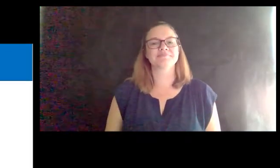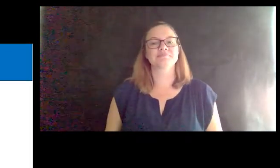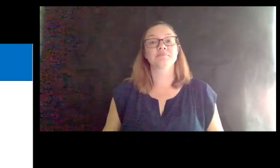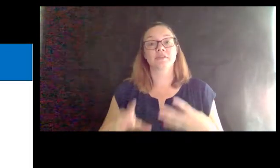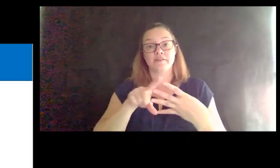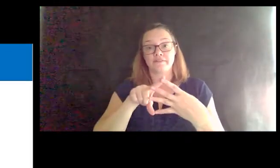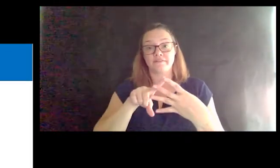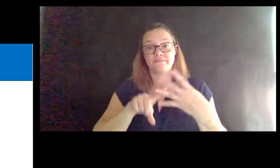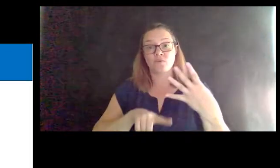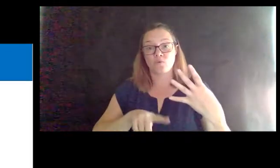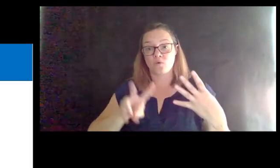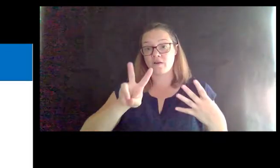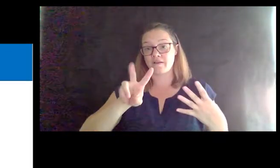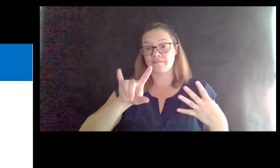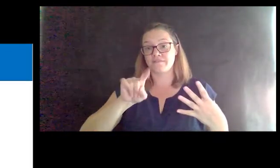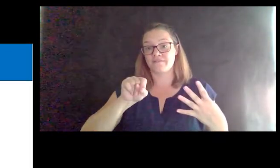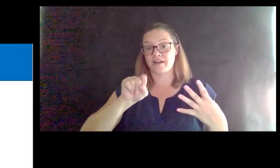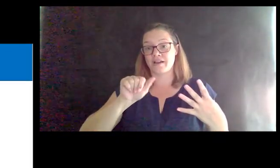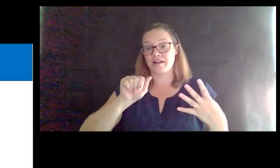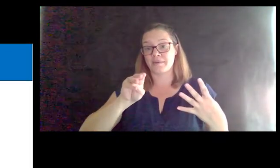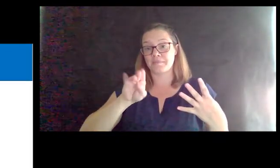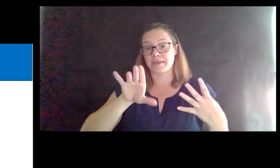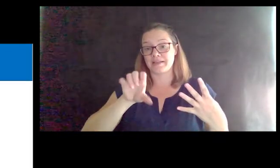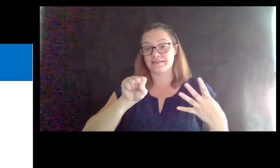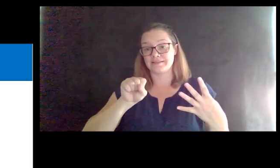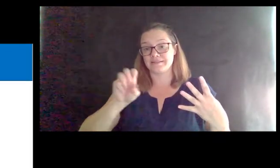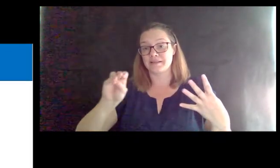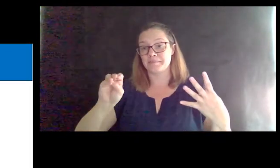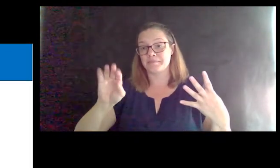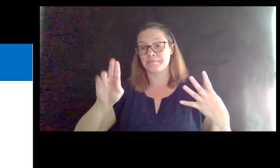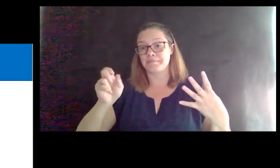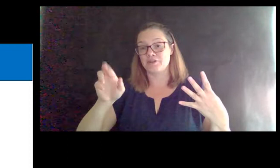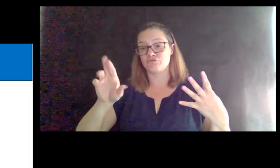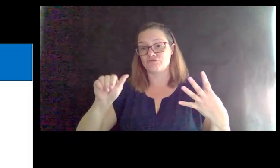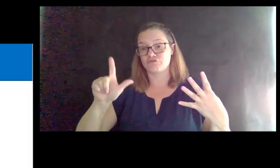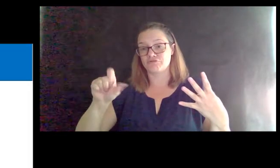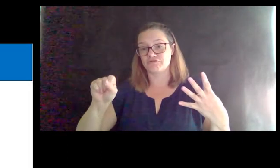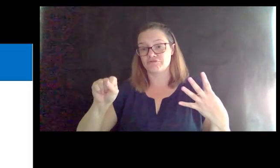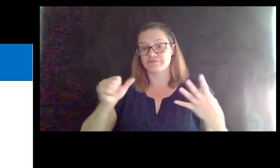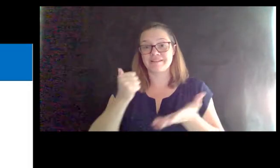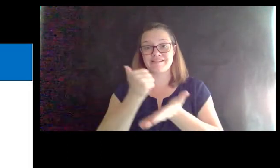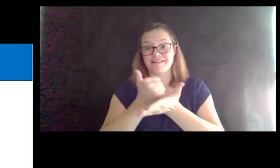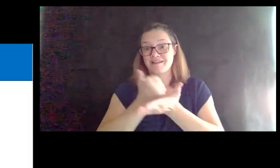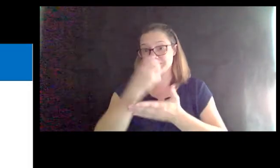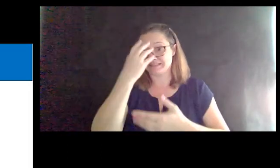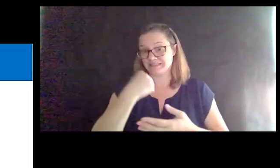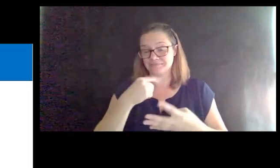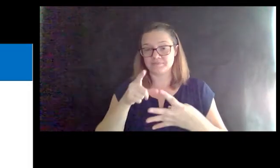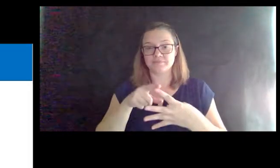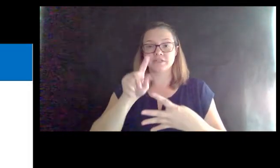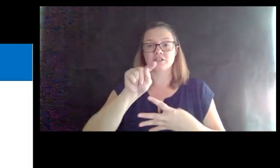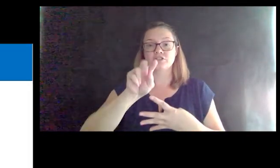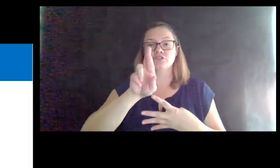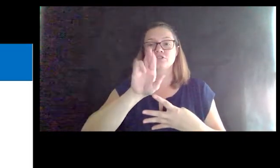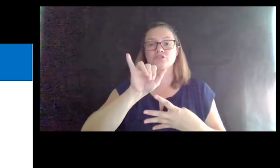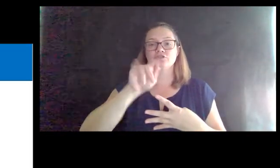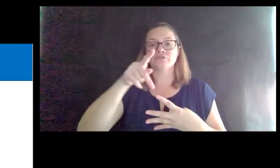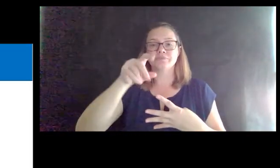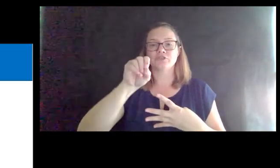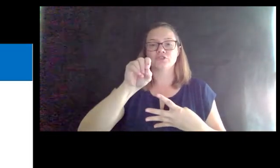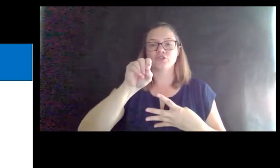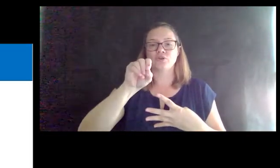There are four main vitamins and minerals that can be found in food that aid in promoting sleep. Tryptophan,